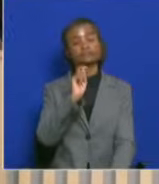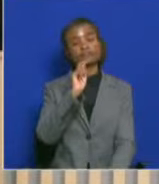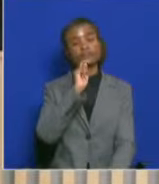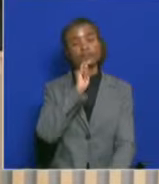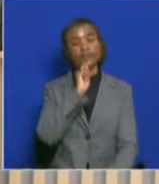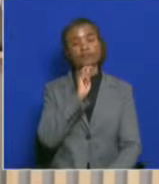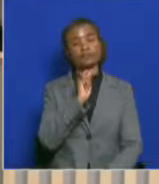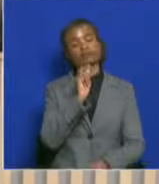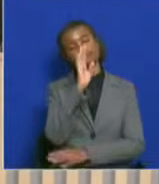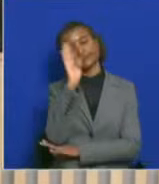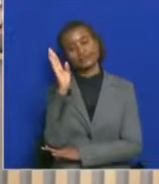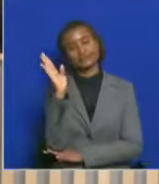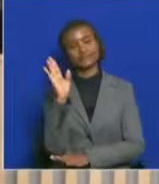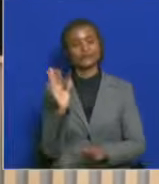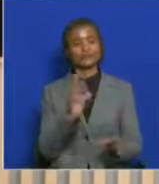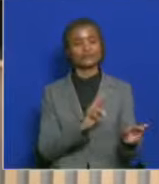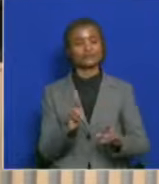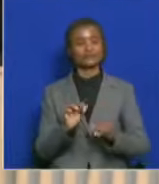are off. Thank you.